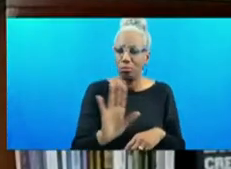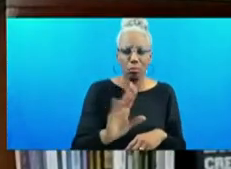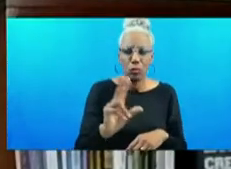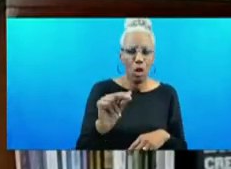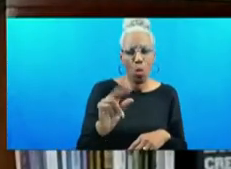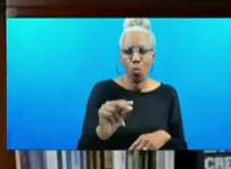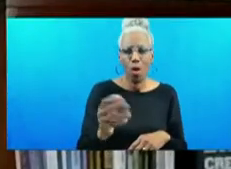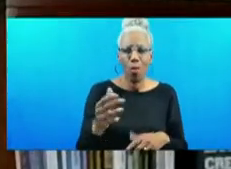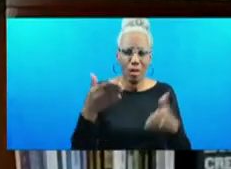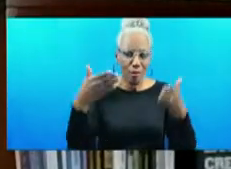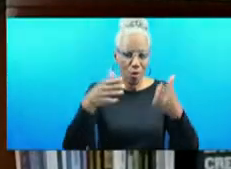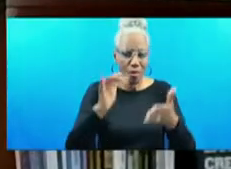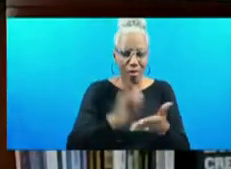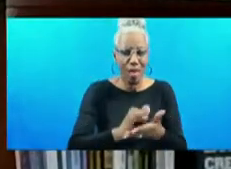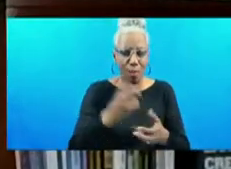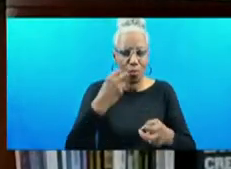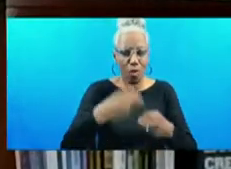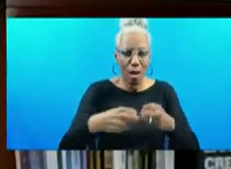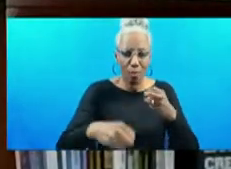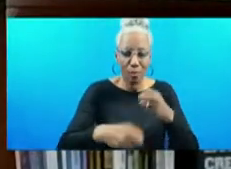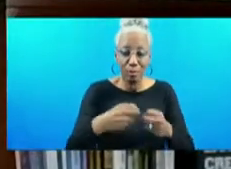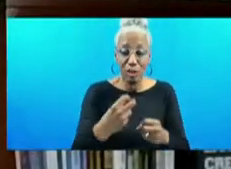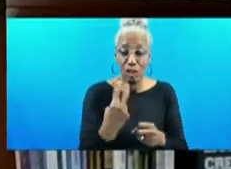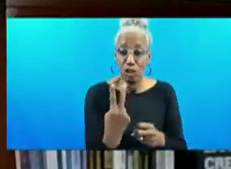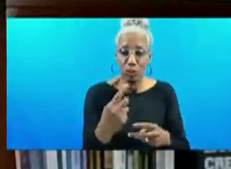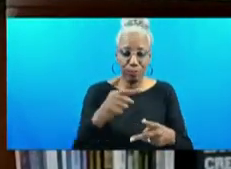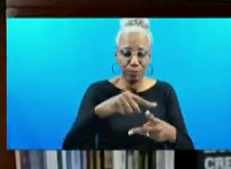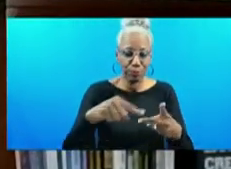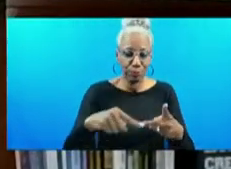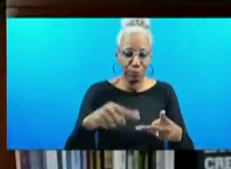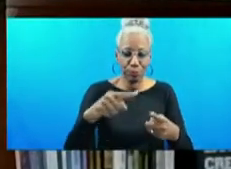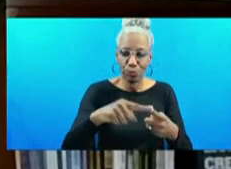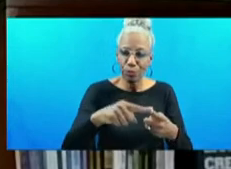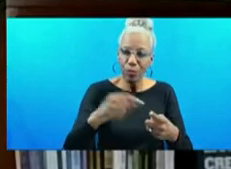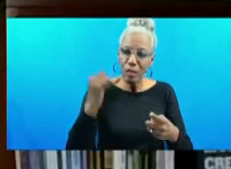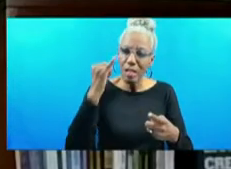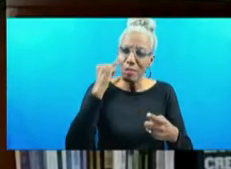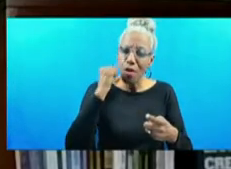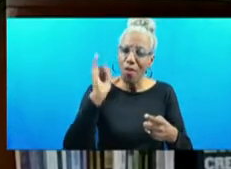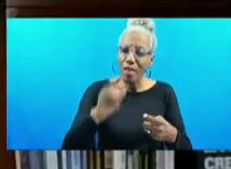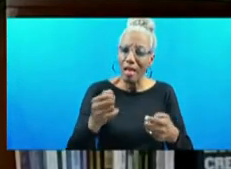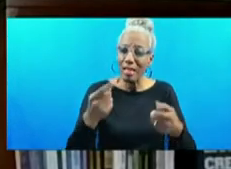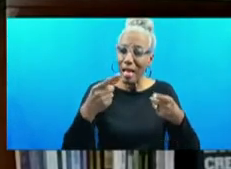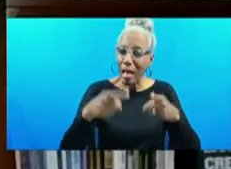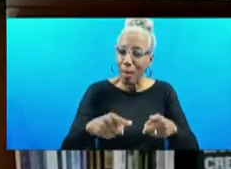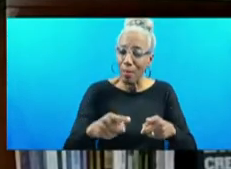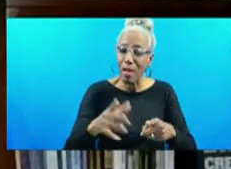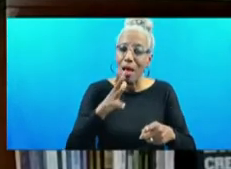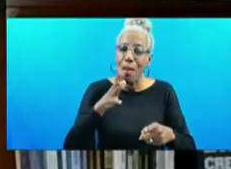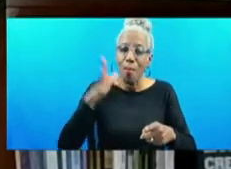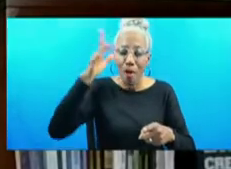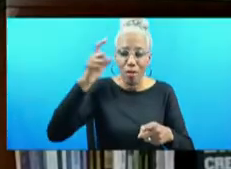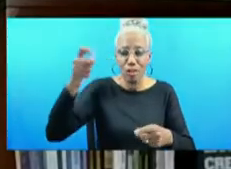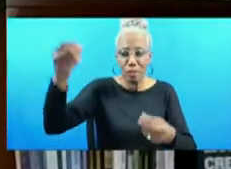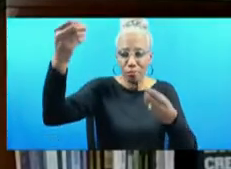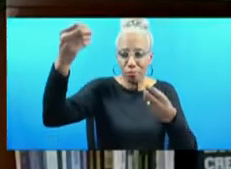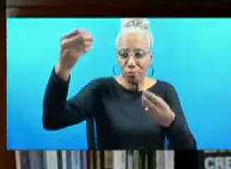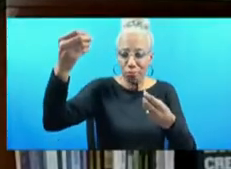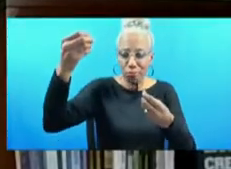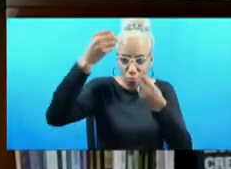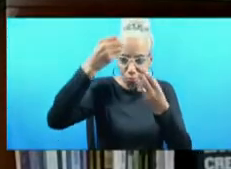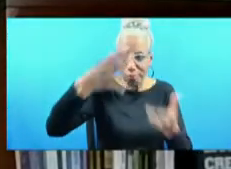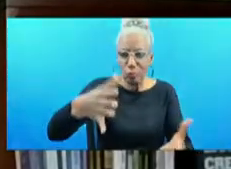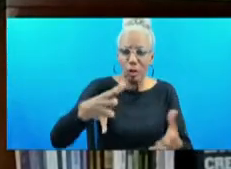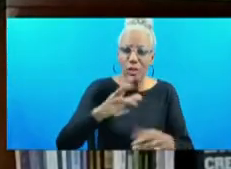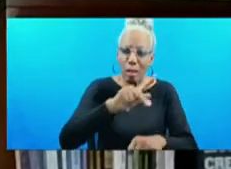The immediate issue is if that happens, I want the parent to report it to the principal. I will tell the principals that tonight I said